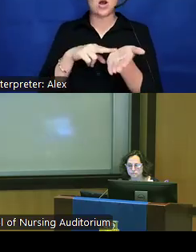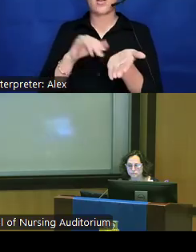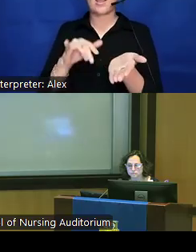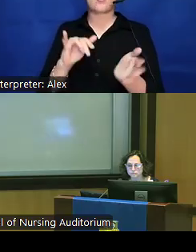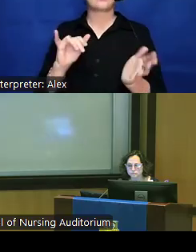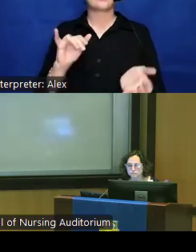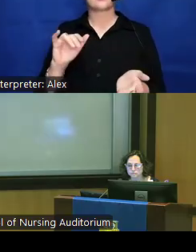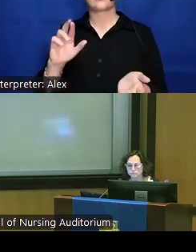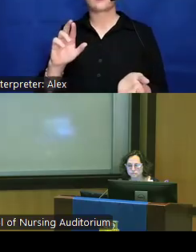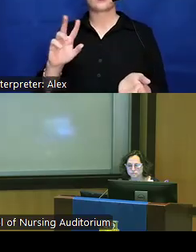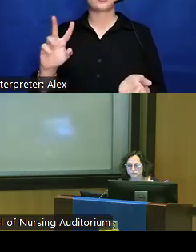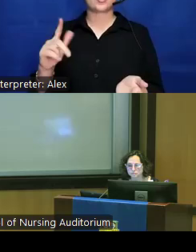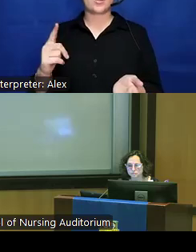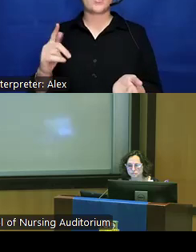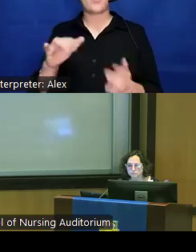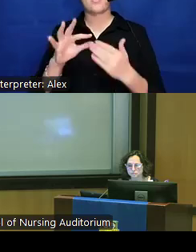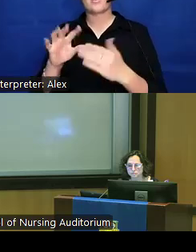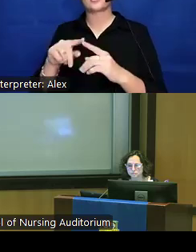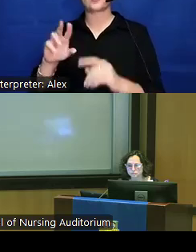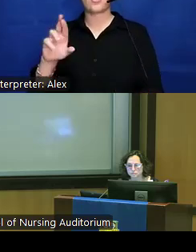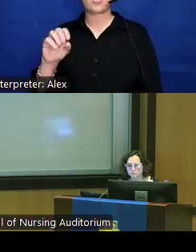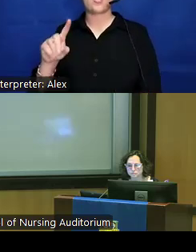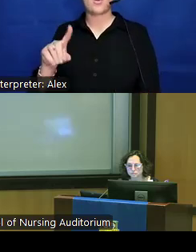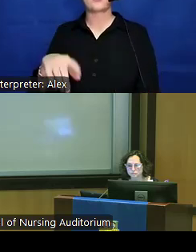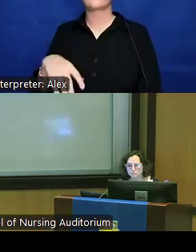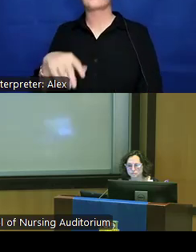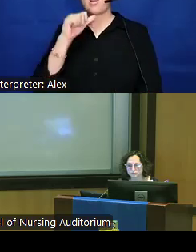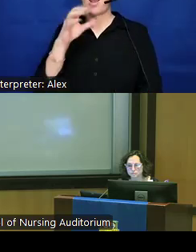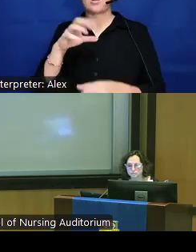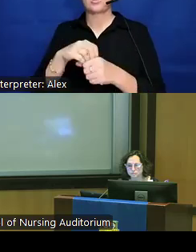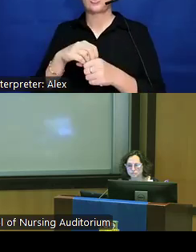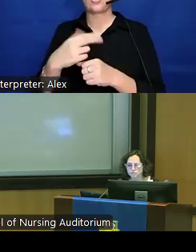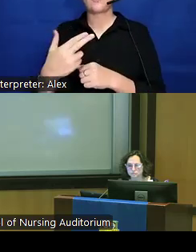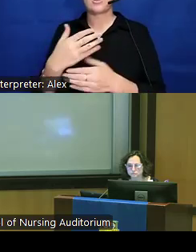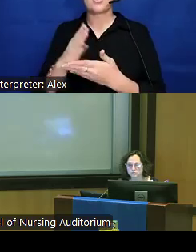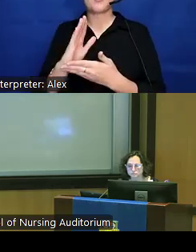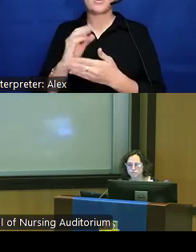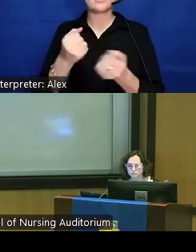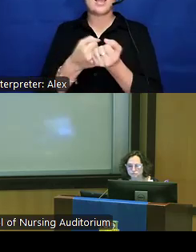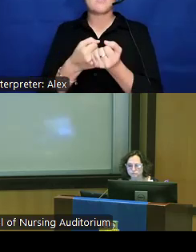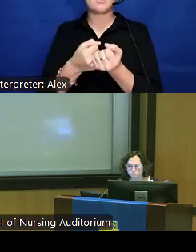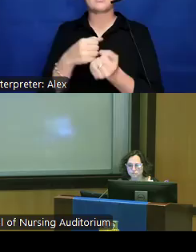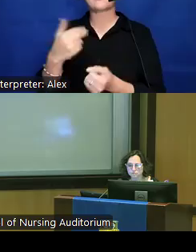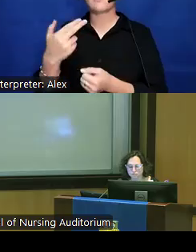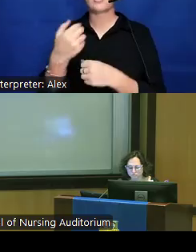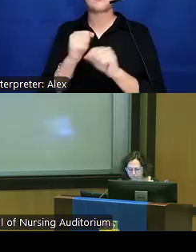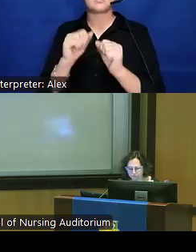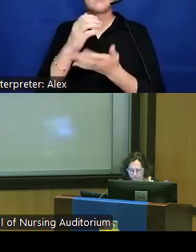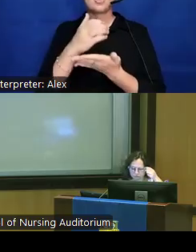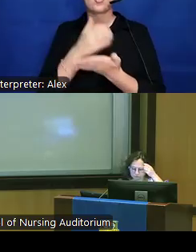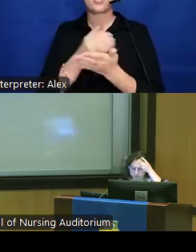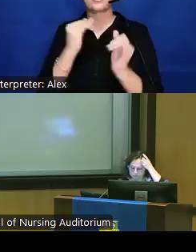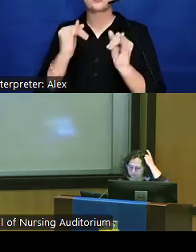that led to an R01, didn't include firearm rights advocates, firearm safety course instructors as part of